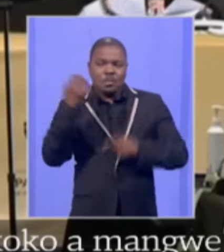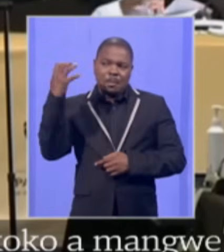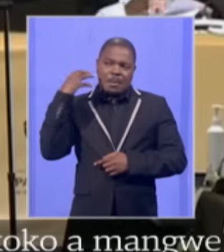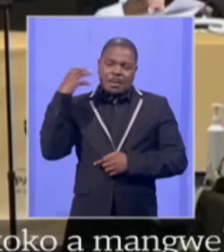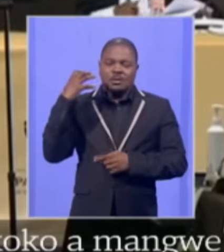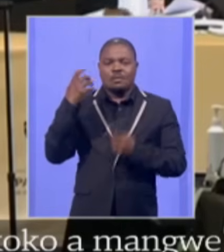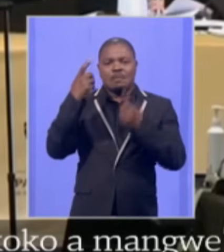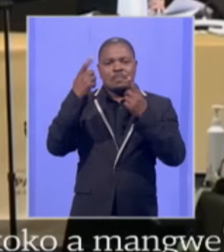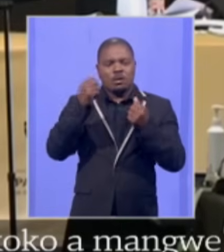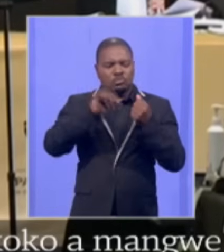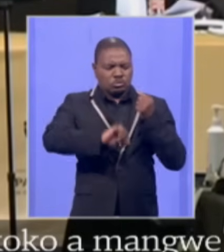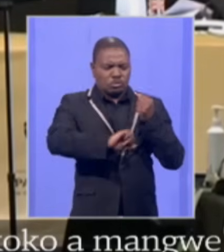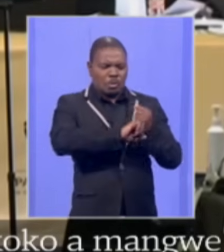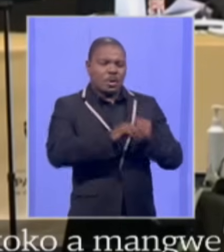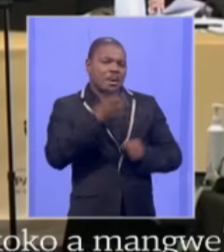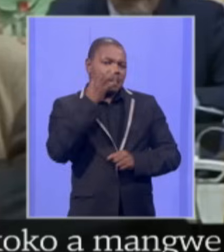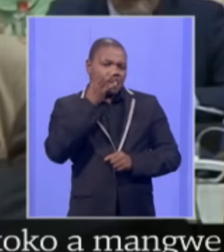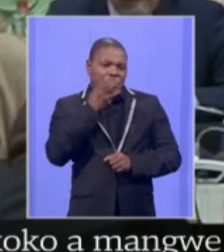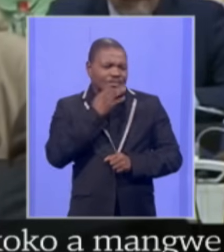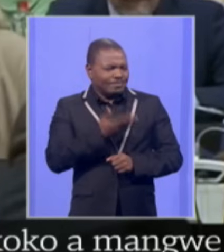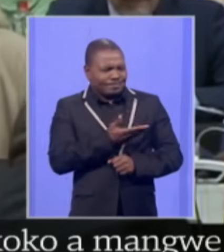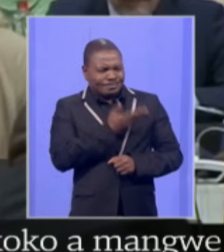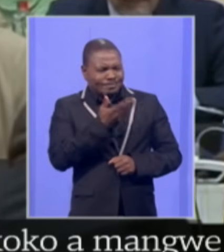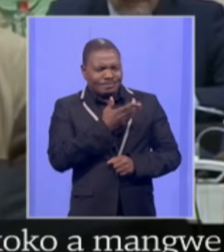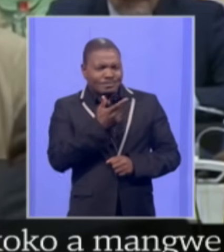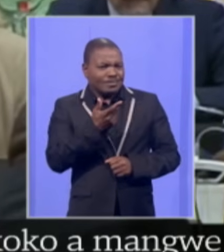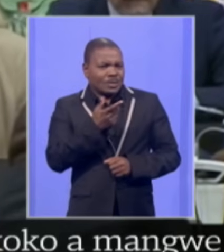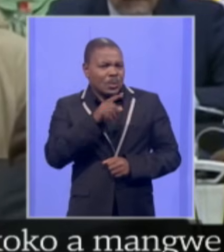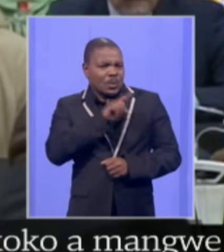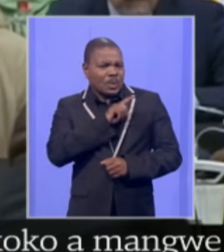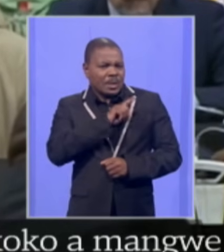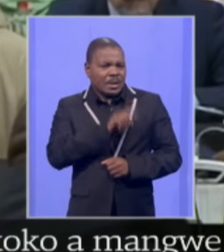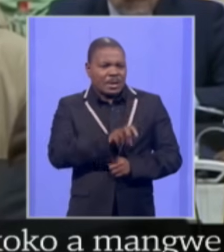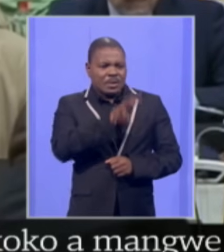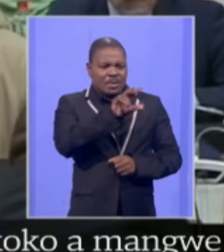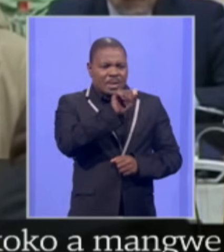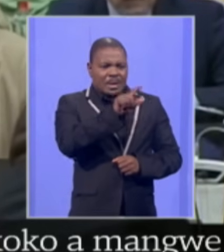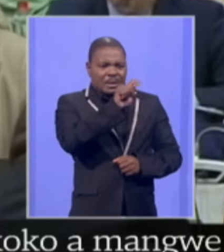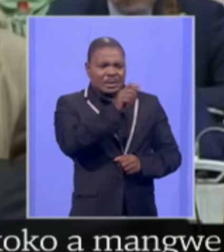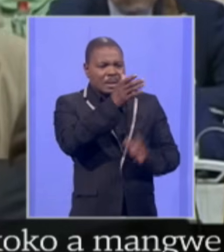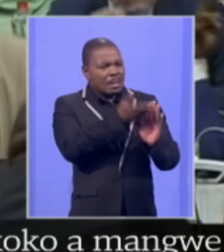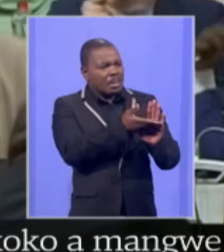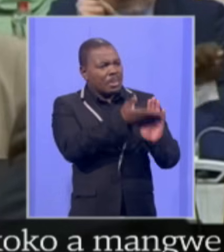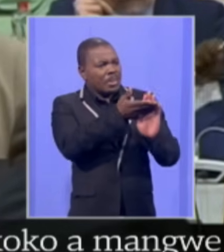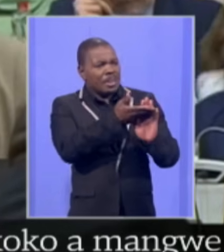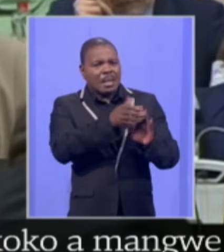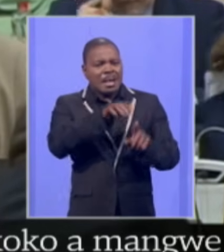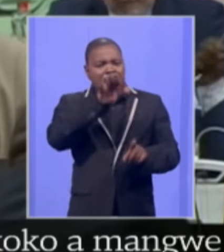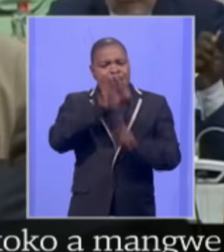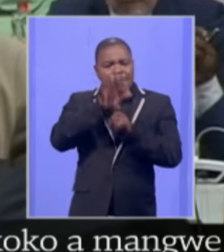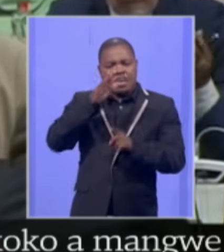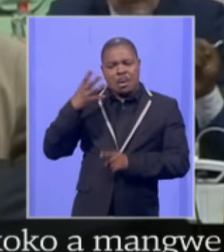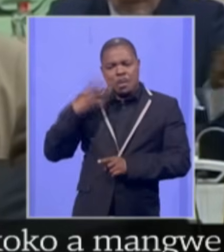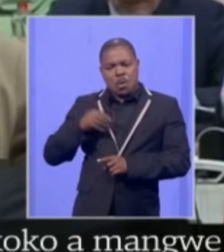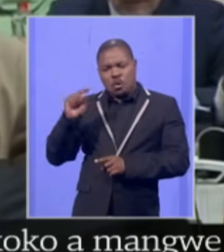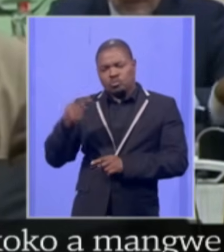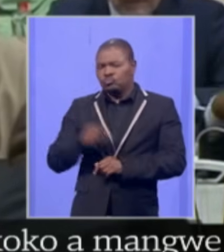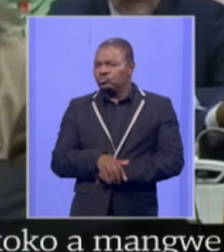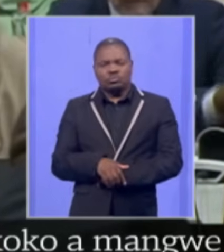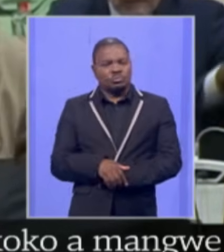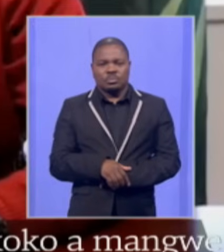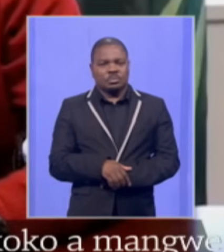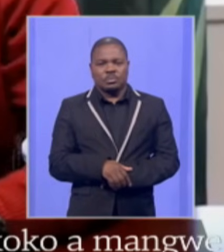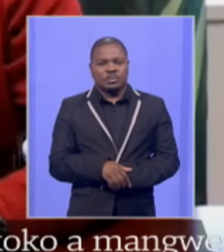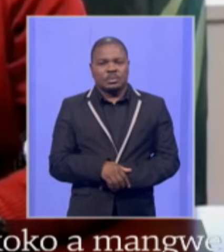matlotlo ka gore ke ditsia badimo fela gore go tlhatlisiwa ga VAT go tlile go ama fela bahumanegi.